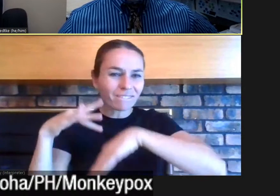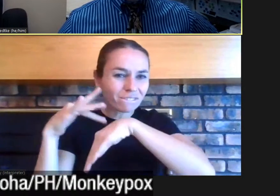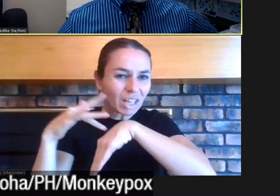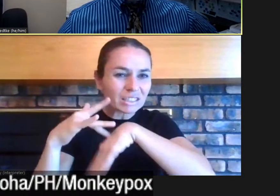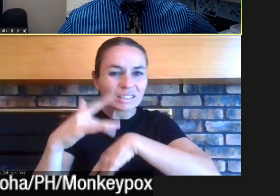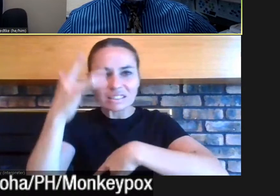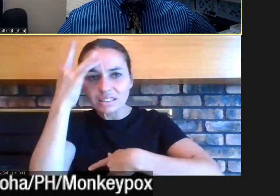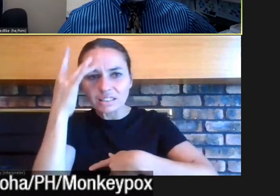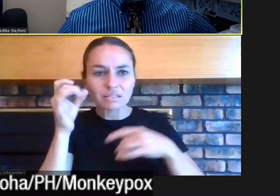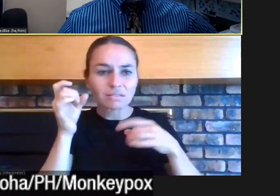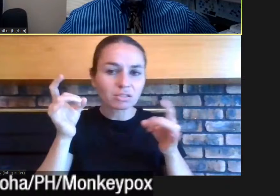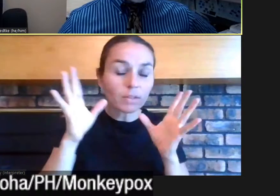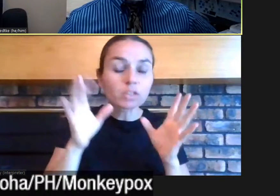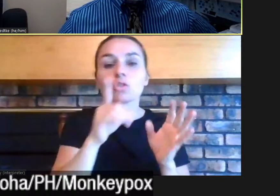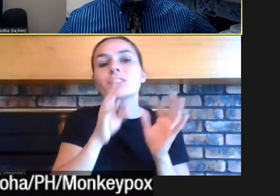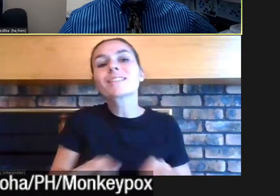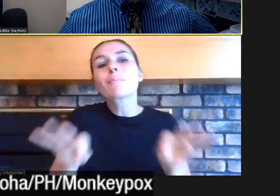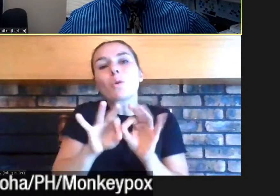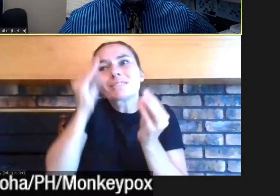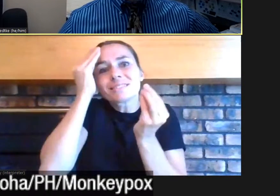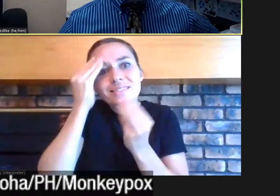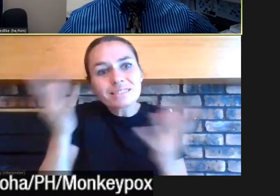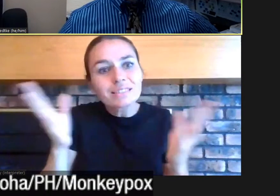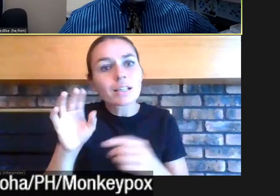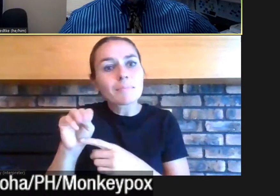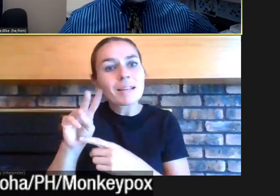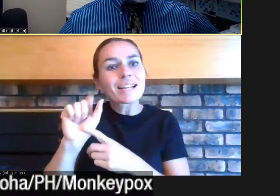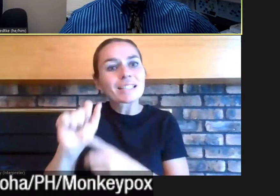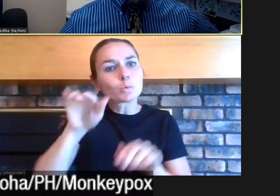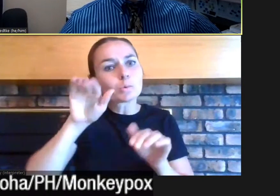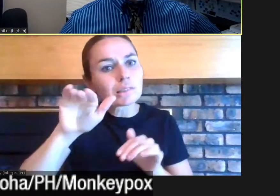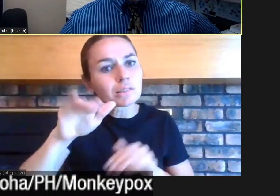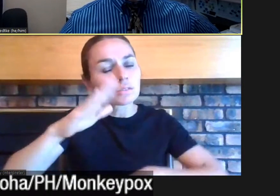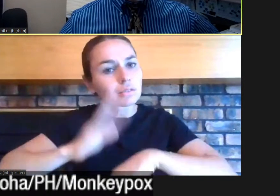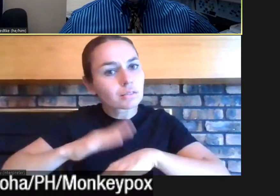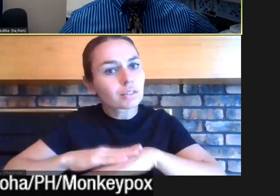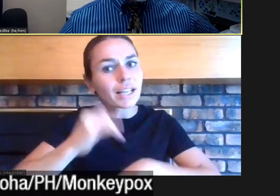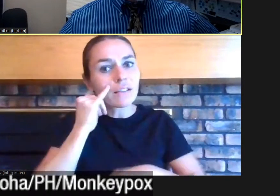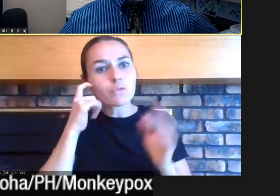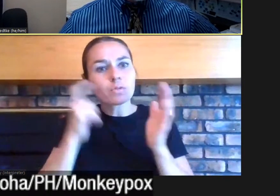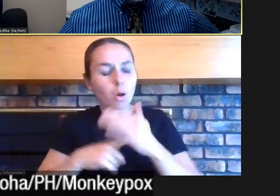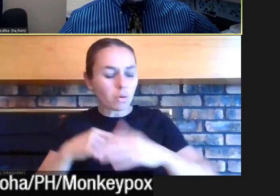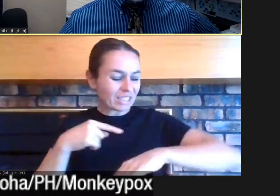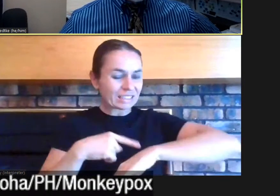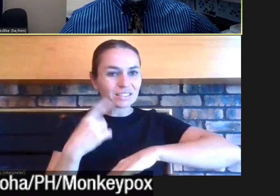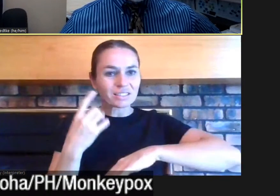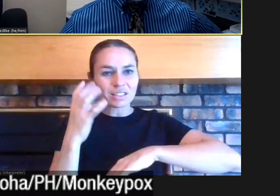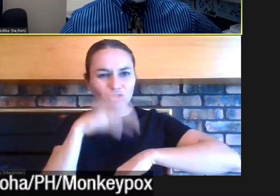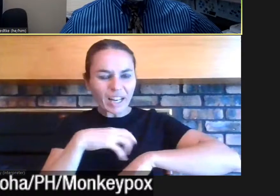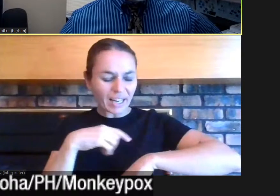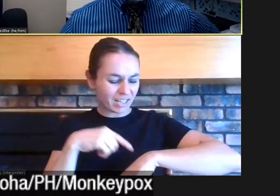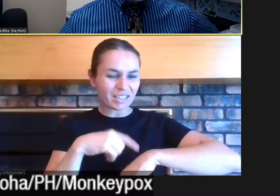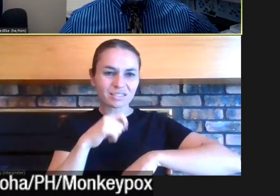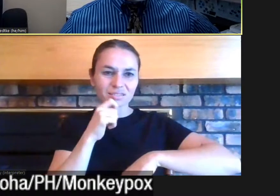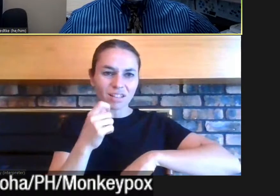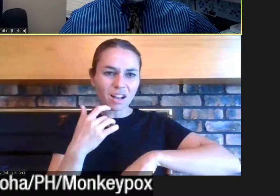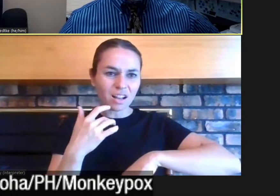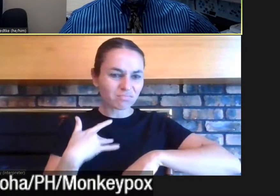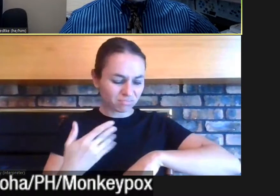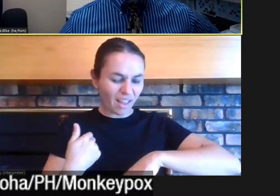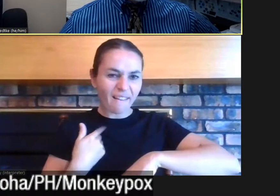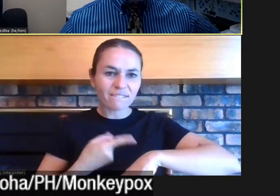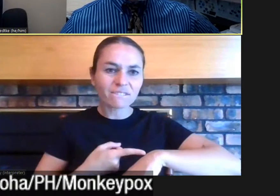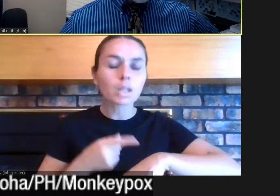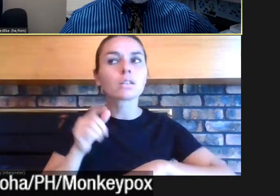to help us magnify the message that if you see a strange rash, please go to your provider. And especially if it